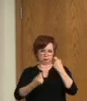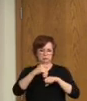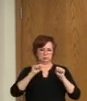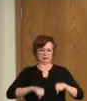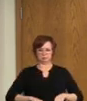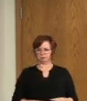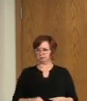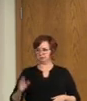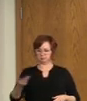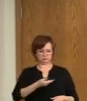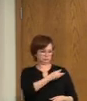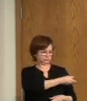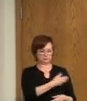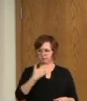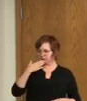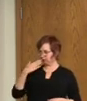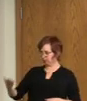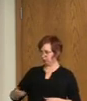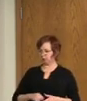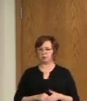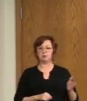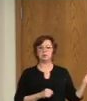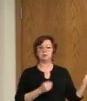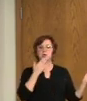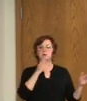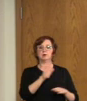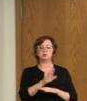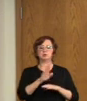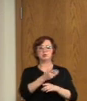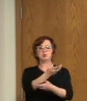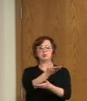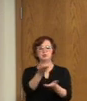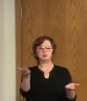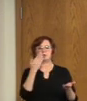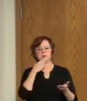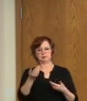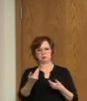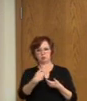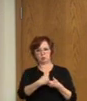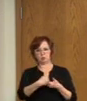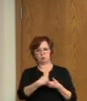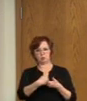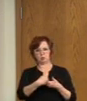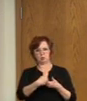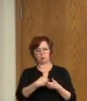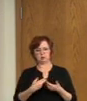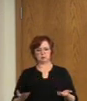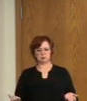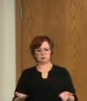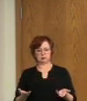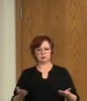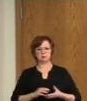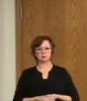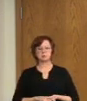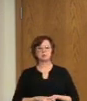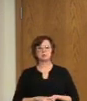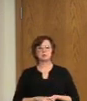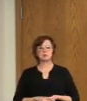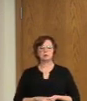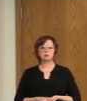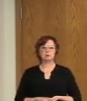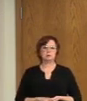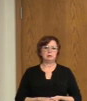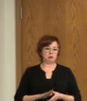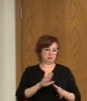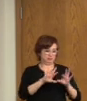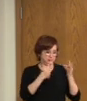Minister? Thank you. Good afternoon, and thank you for joining us here today. I want to express my deepest condolences